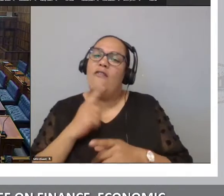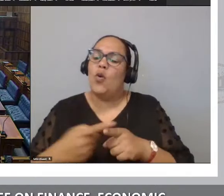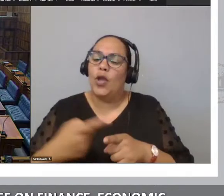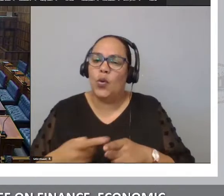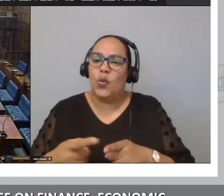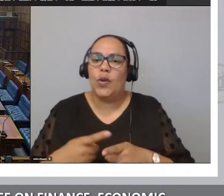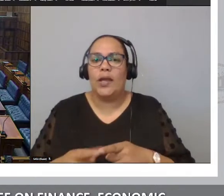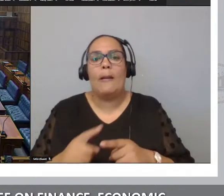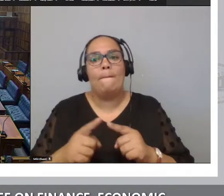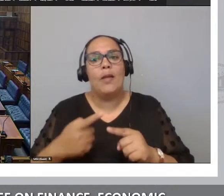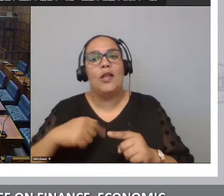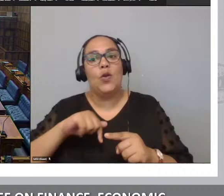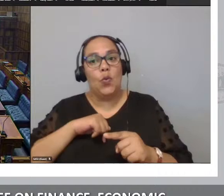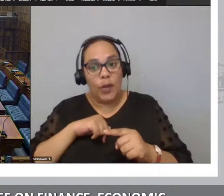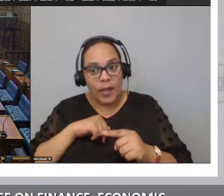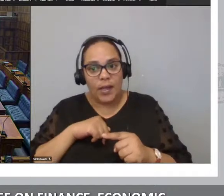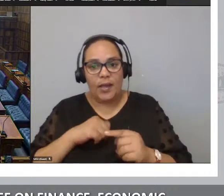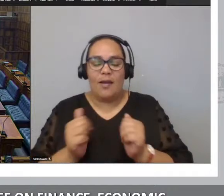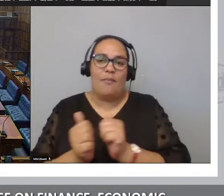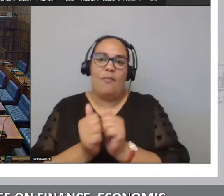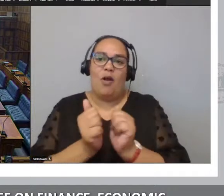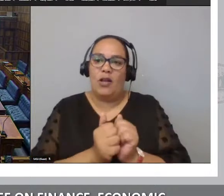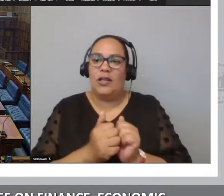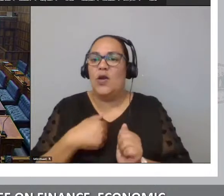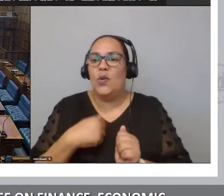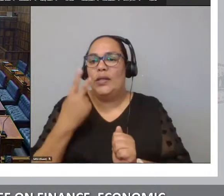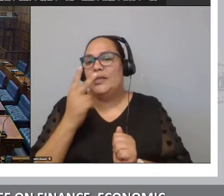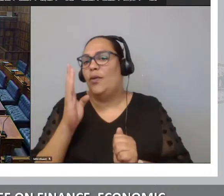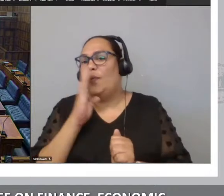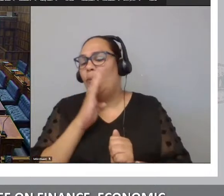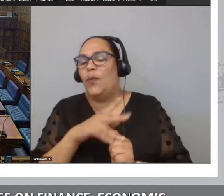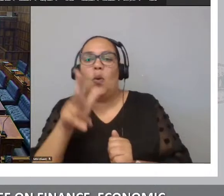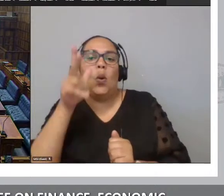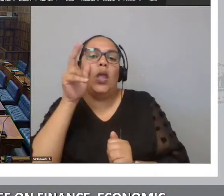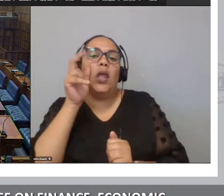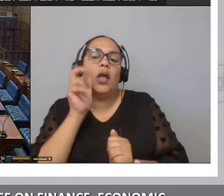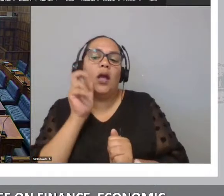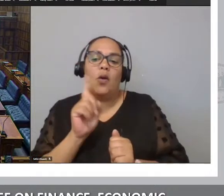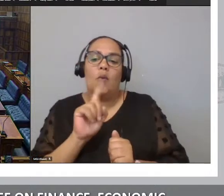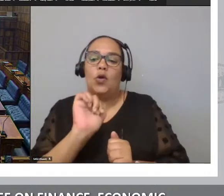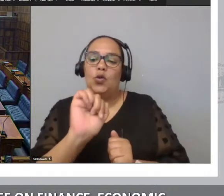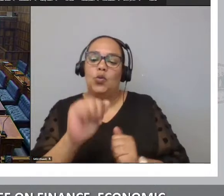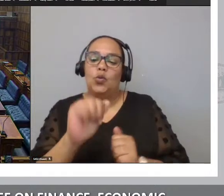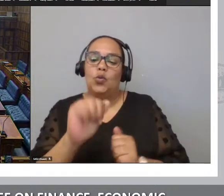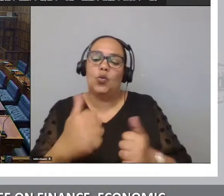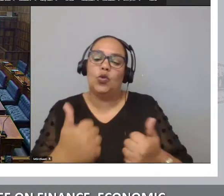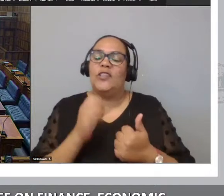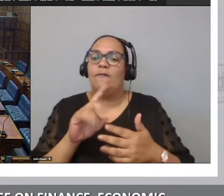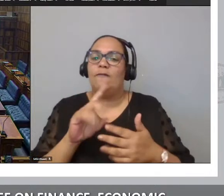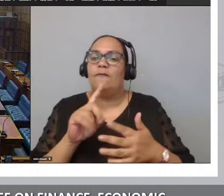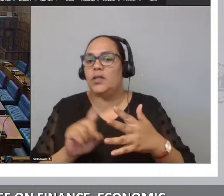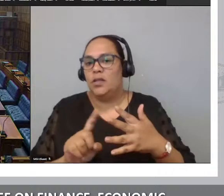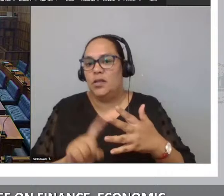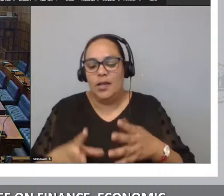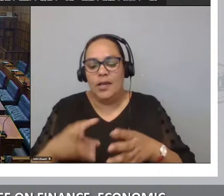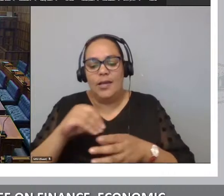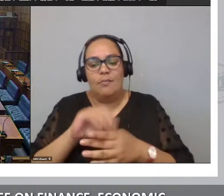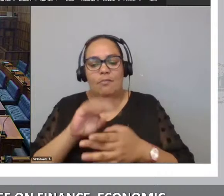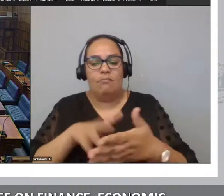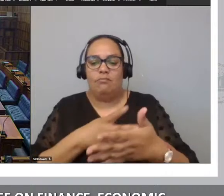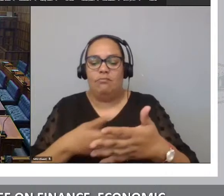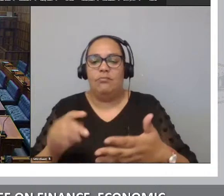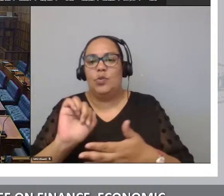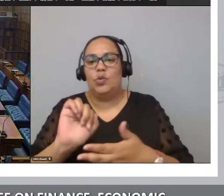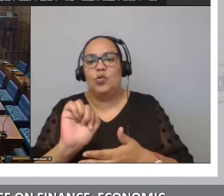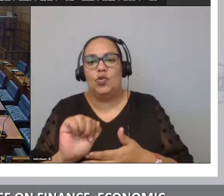at but we we as stakeholders we don't see or hear what what their challenges are within the framework